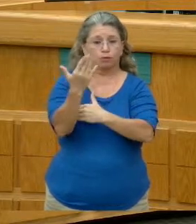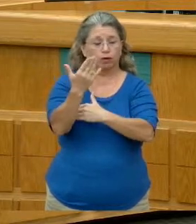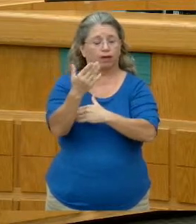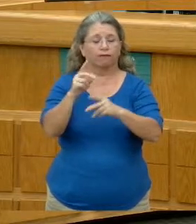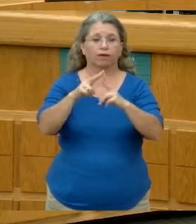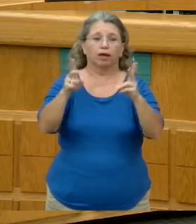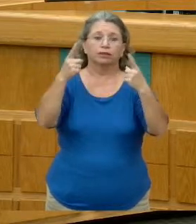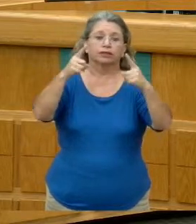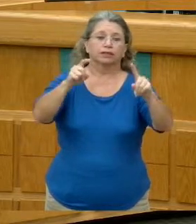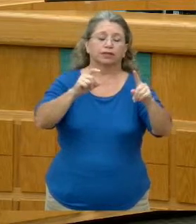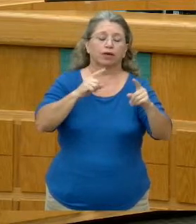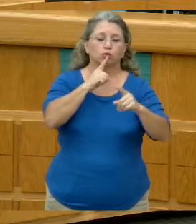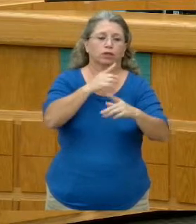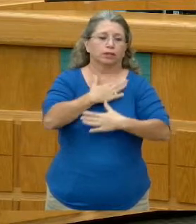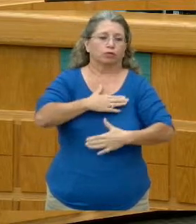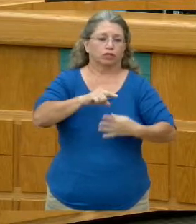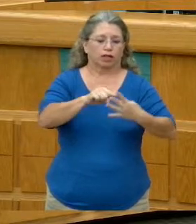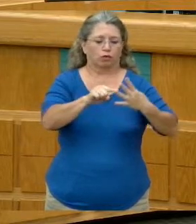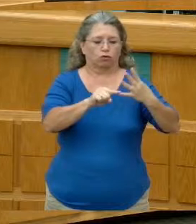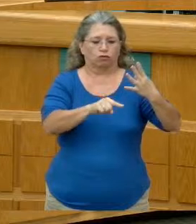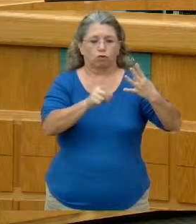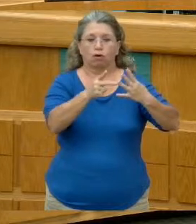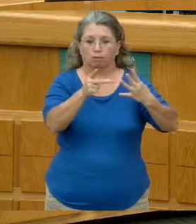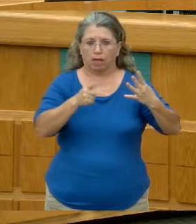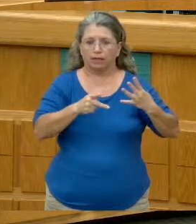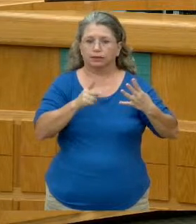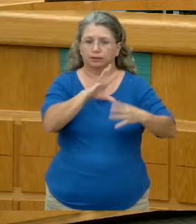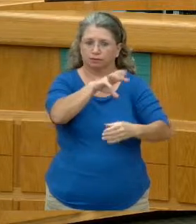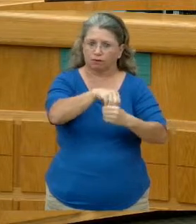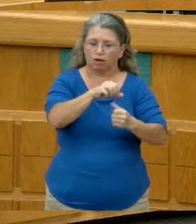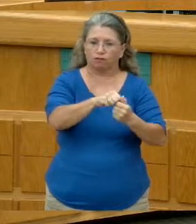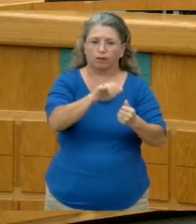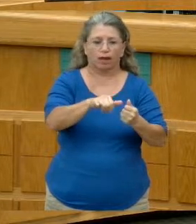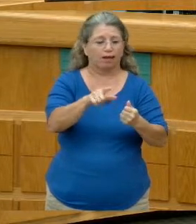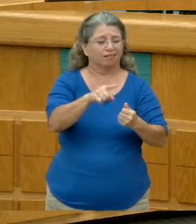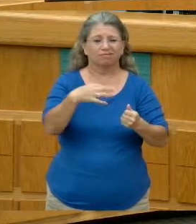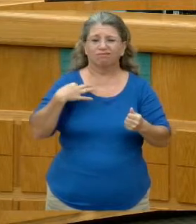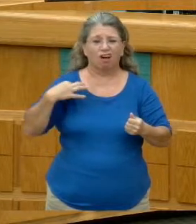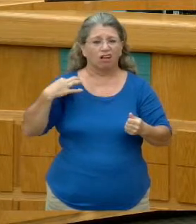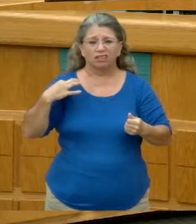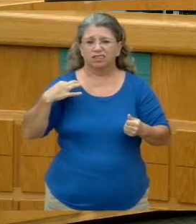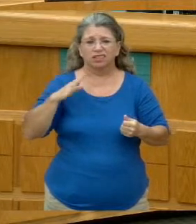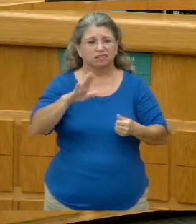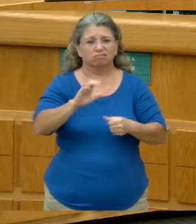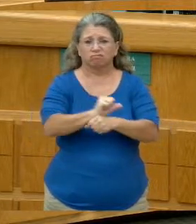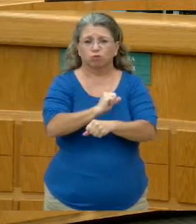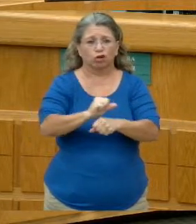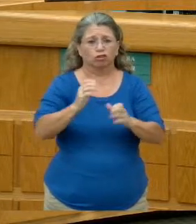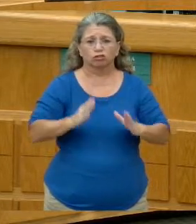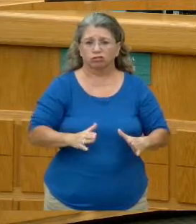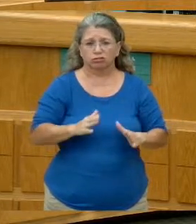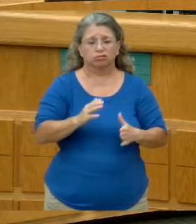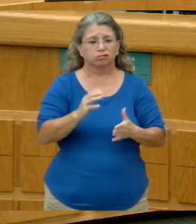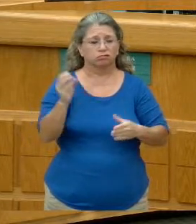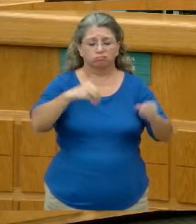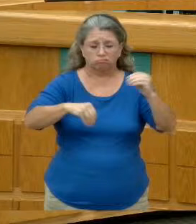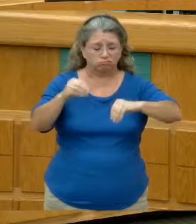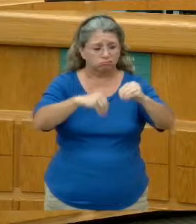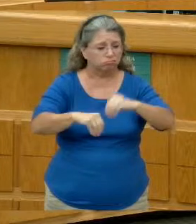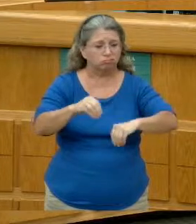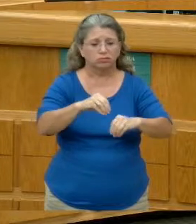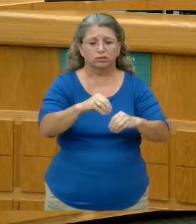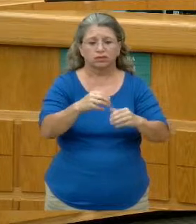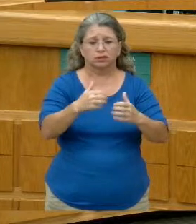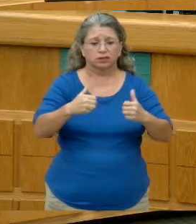appreciate those four organizations participating in that. All of that was done by volunteer labor and putting those things and getting in the bags, getting